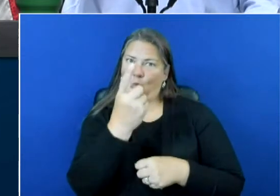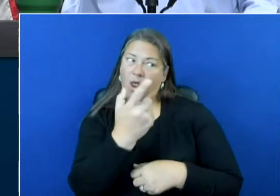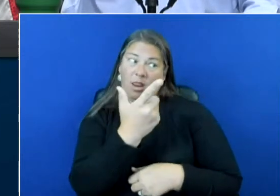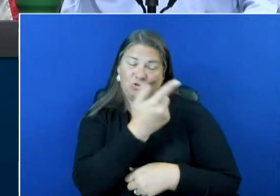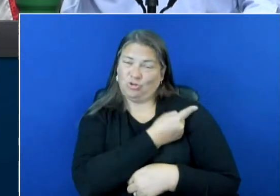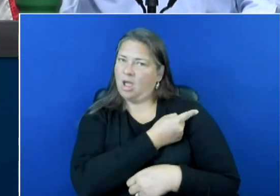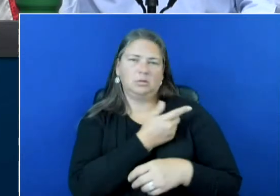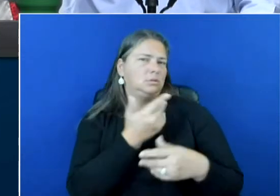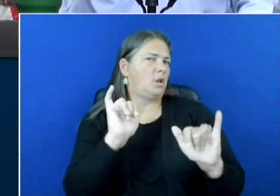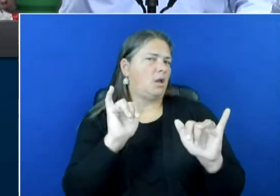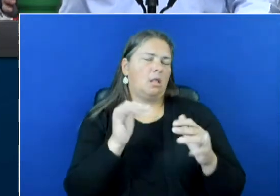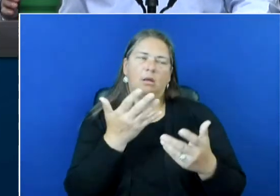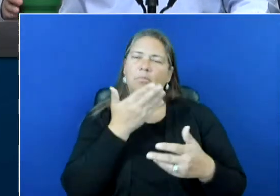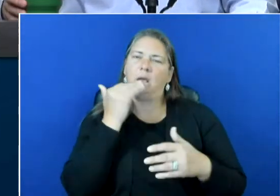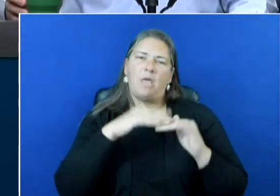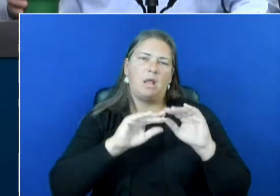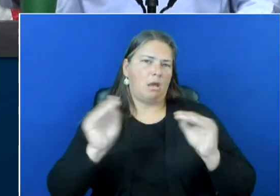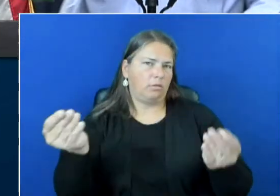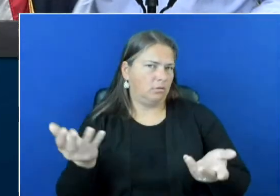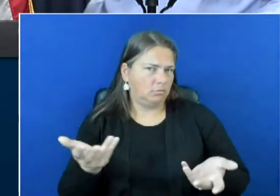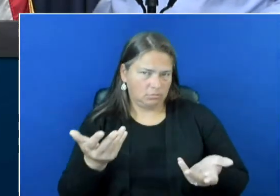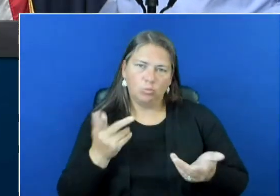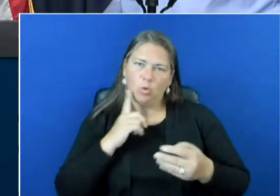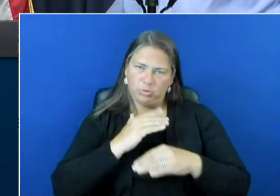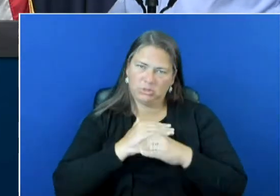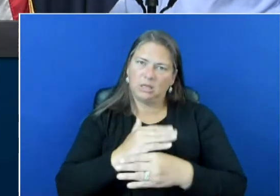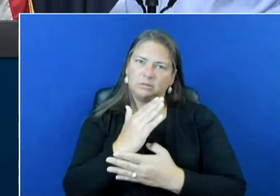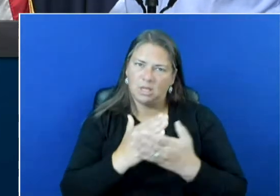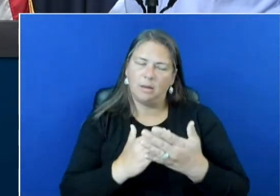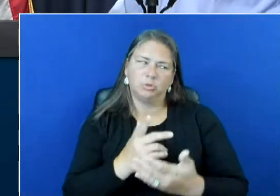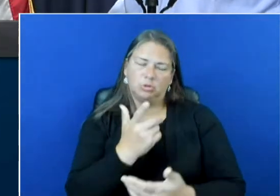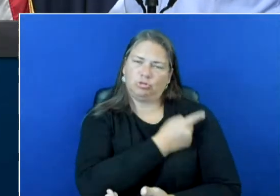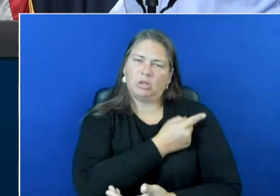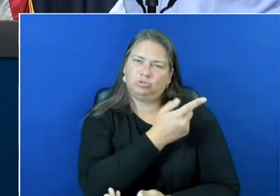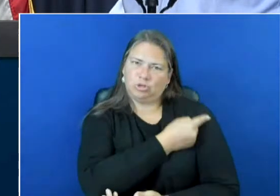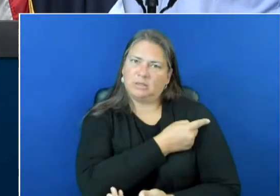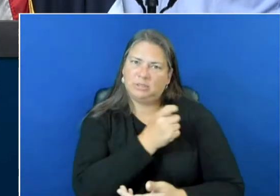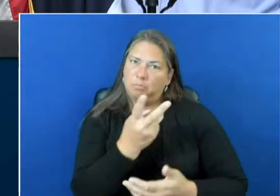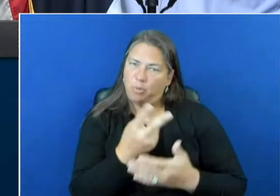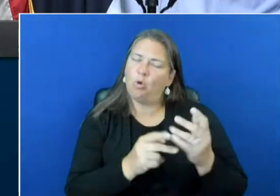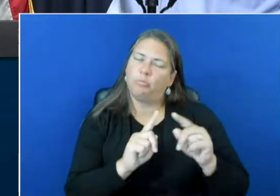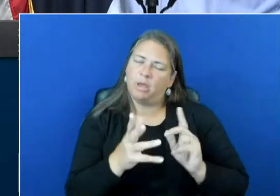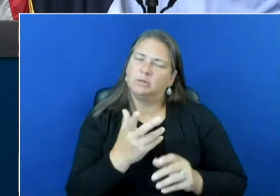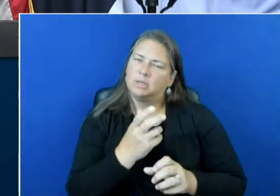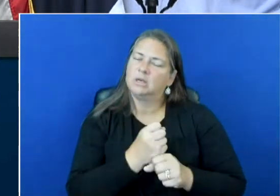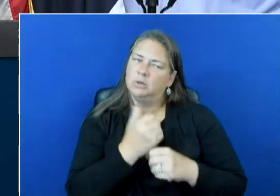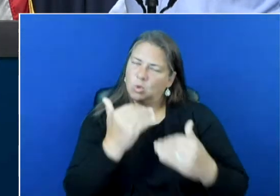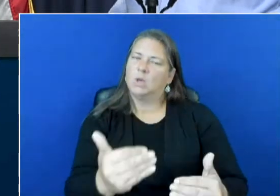continue to be what we use. 65 and up held steady.